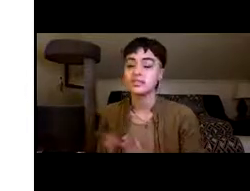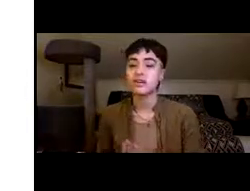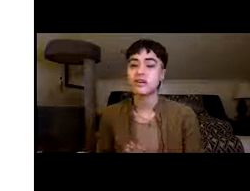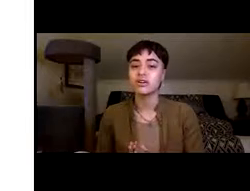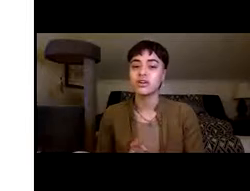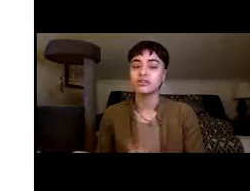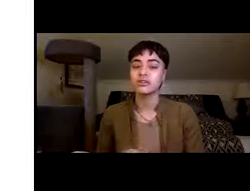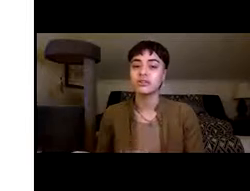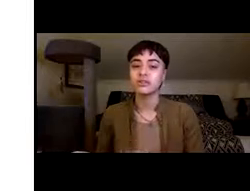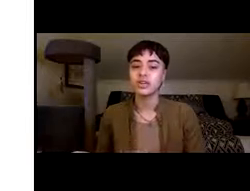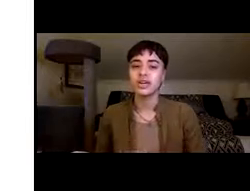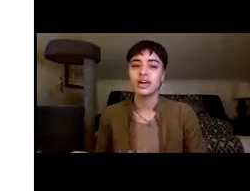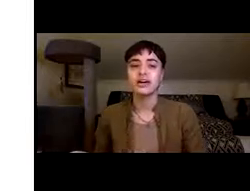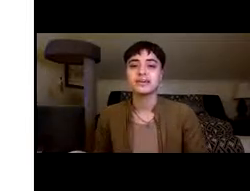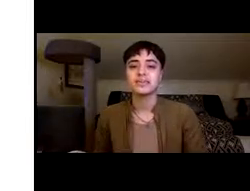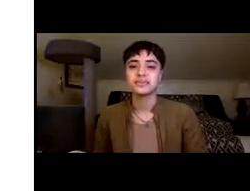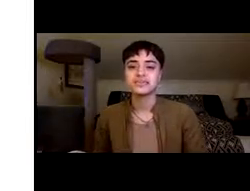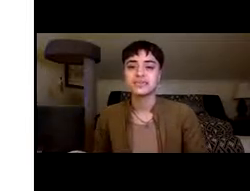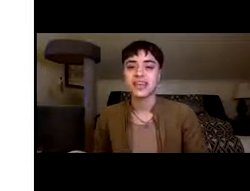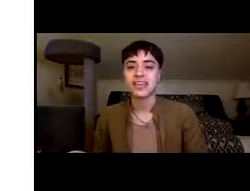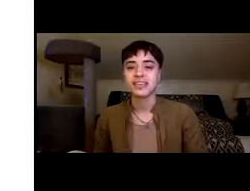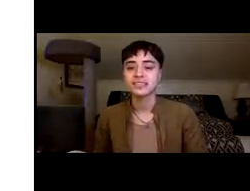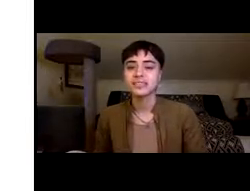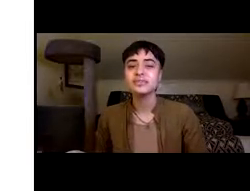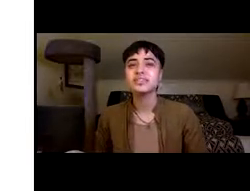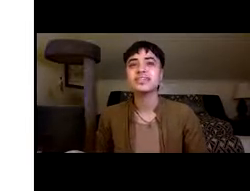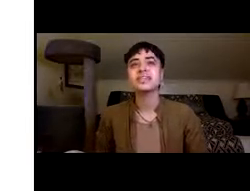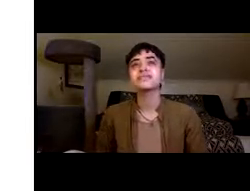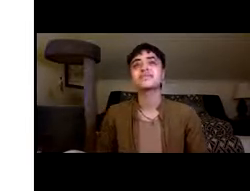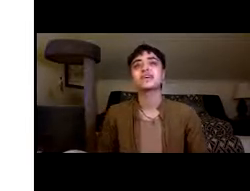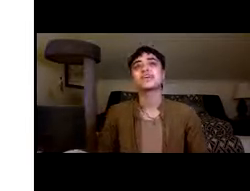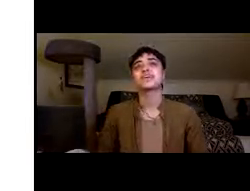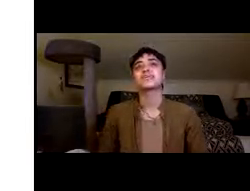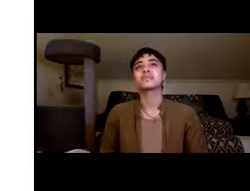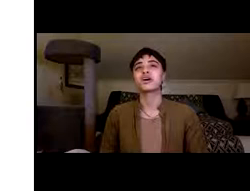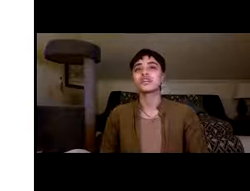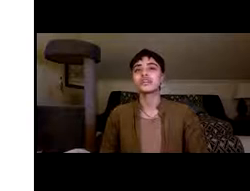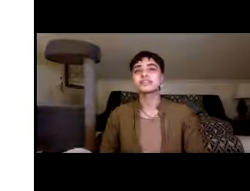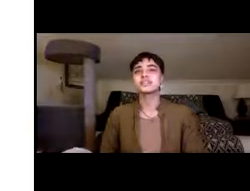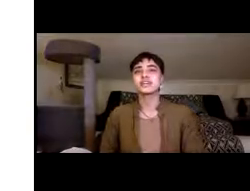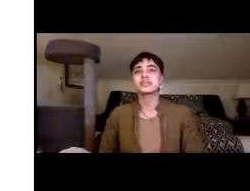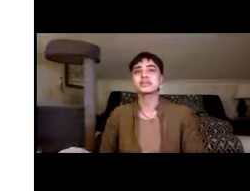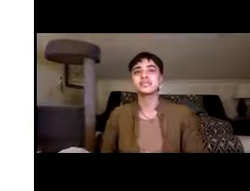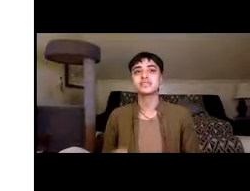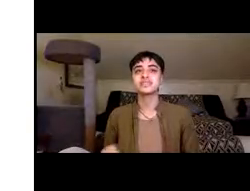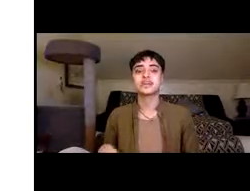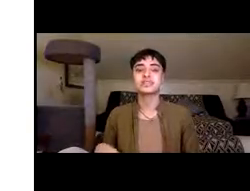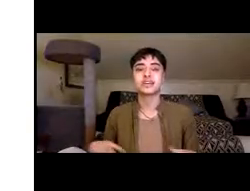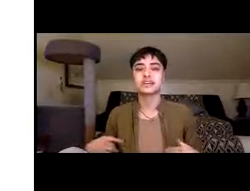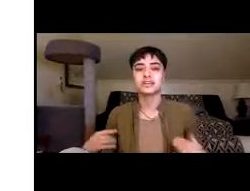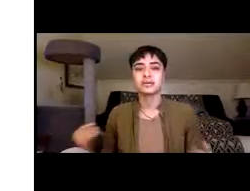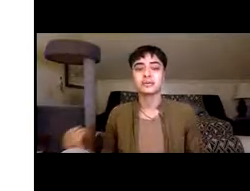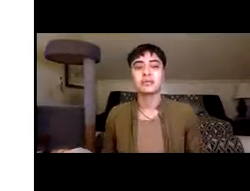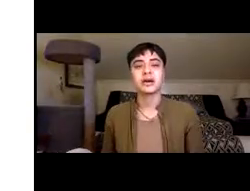my senior fall of school. And this was a really fun project. I sort of see this as